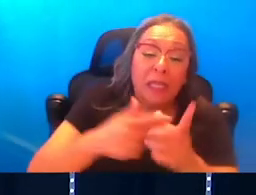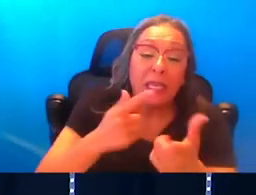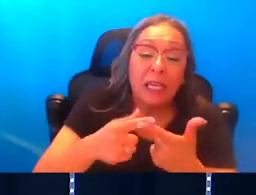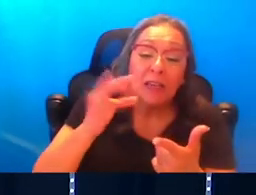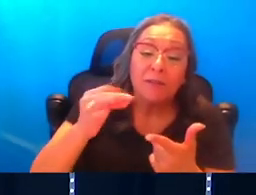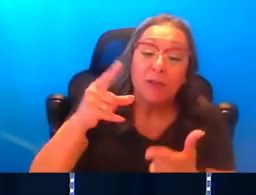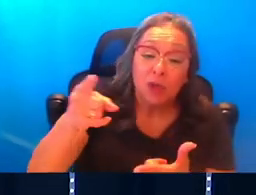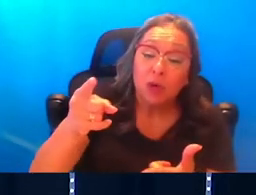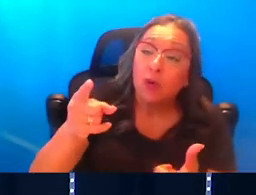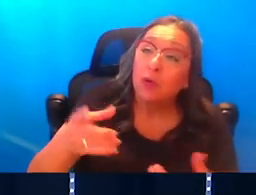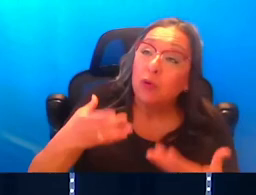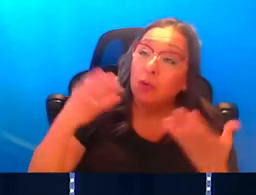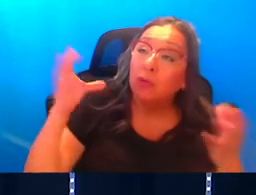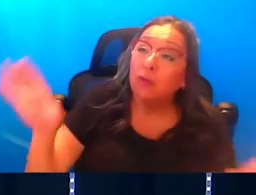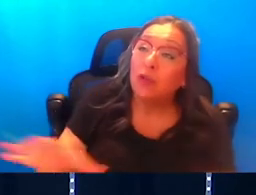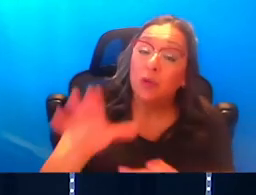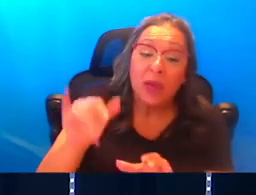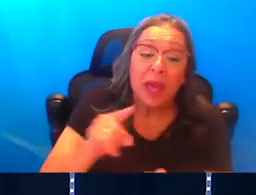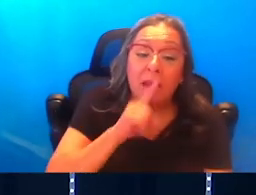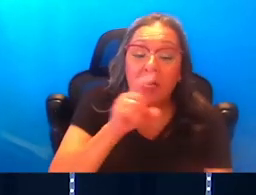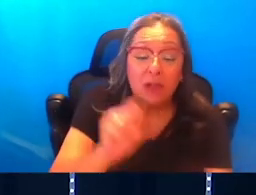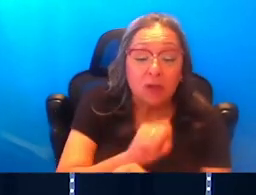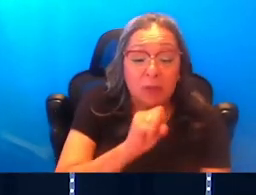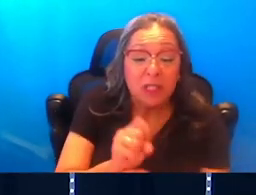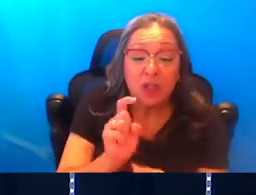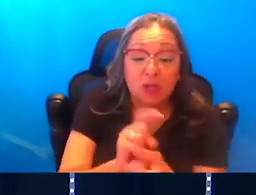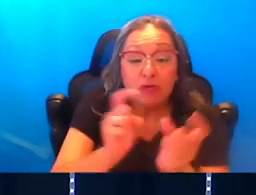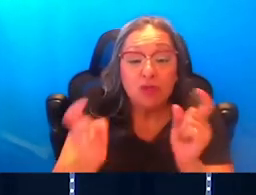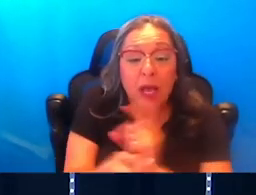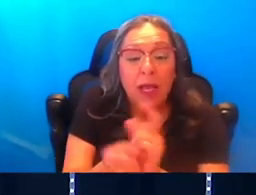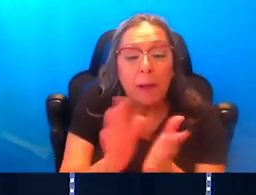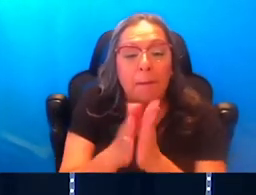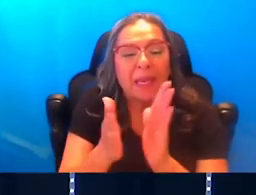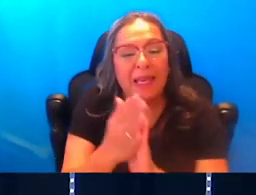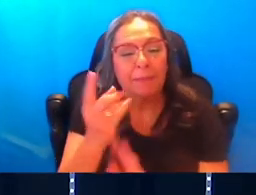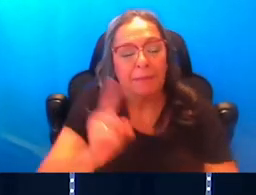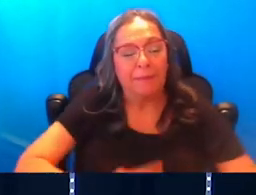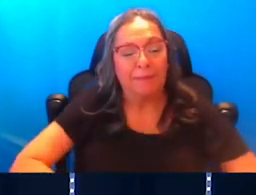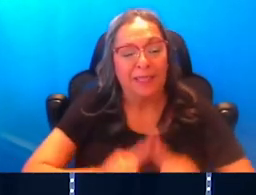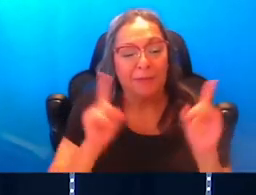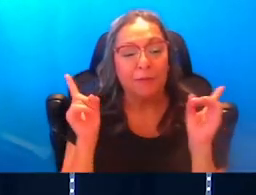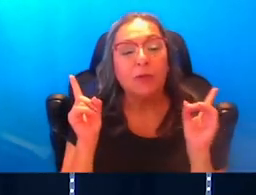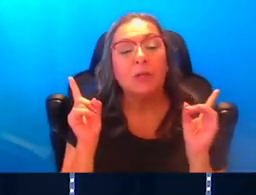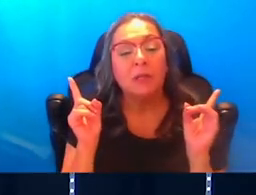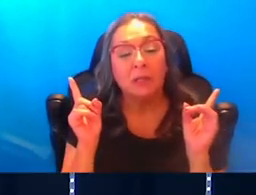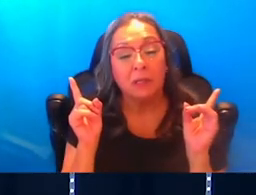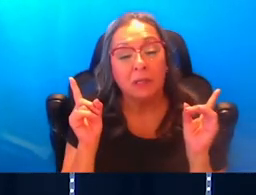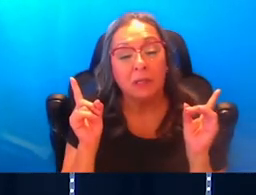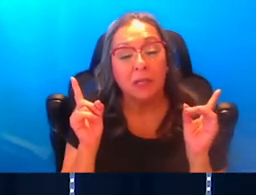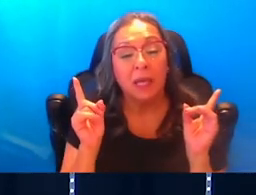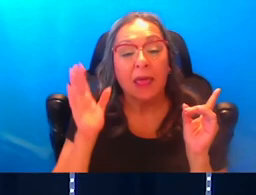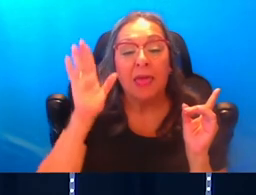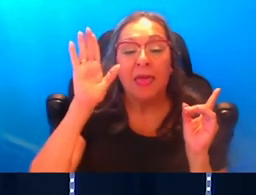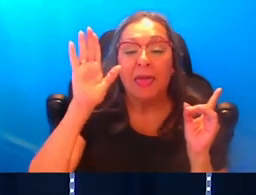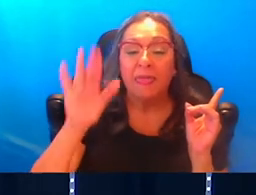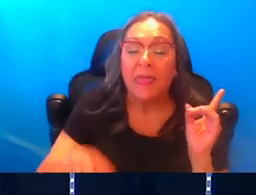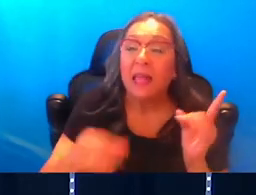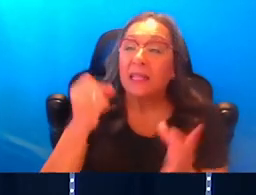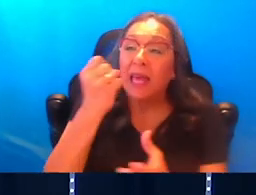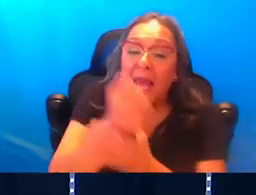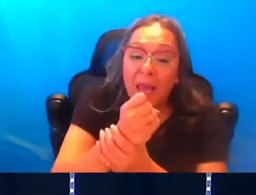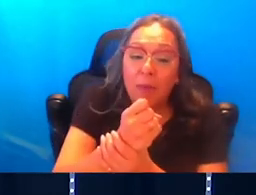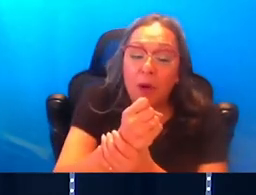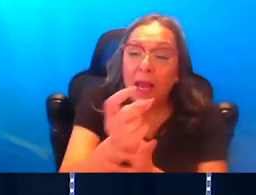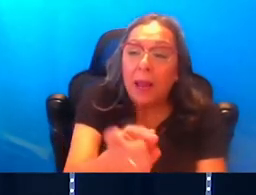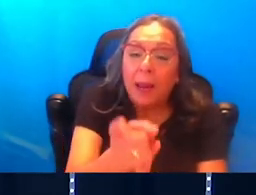it's real, then you change. You become something different. And that's the Abraham moment. That's the Rahab